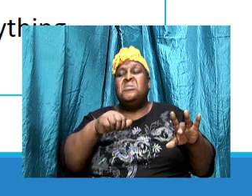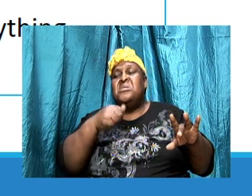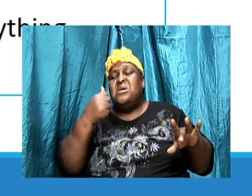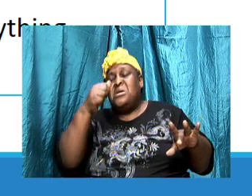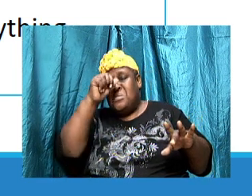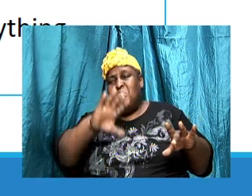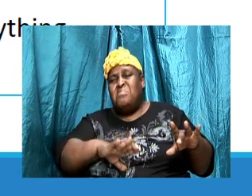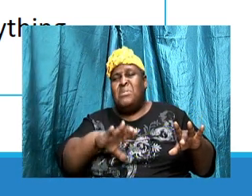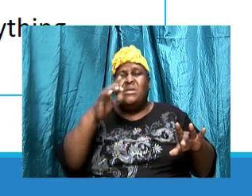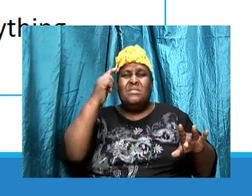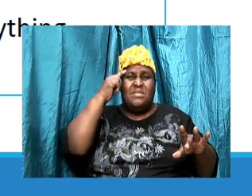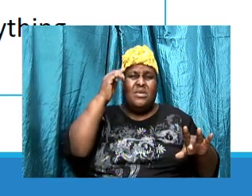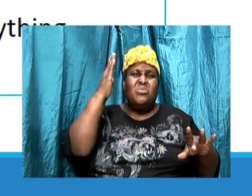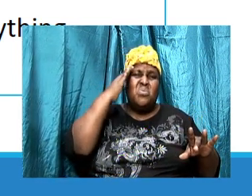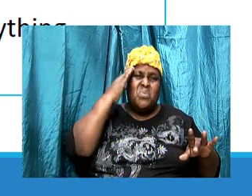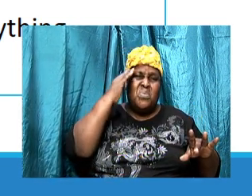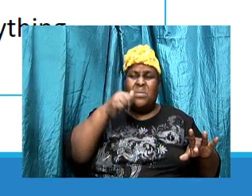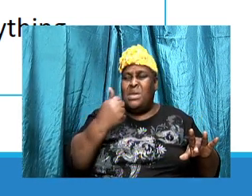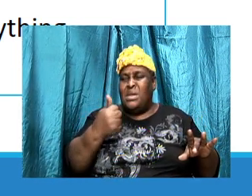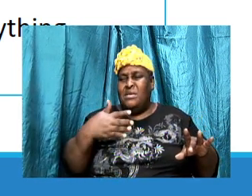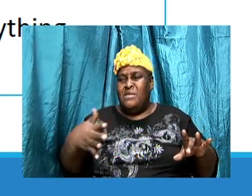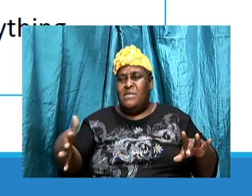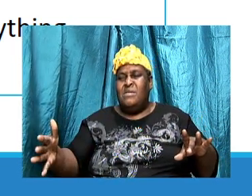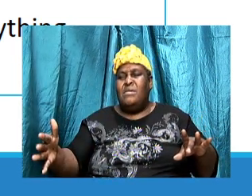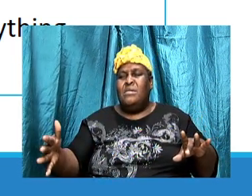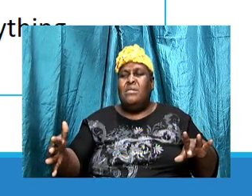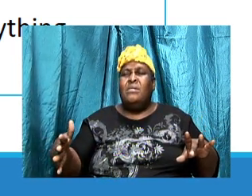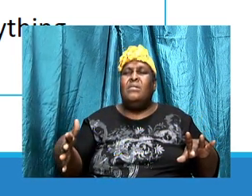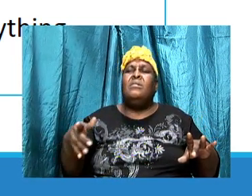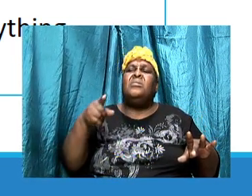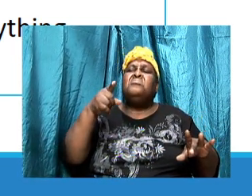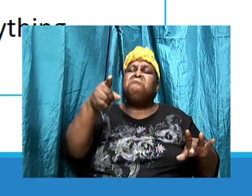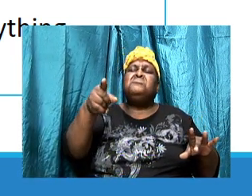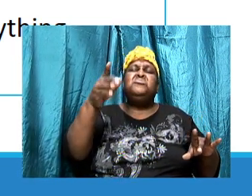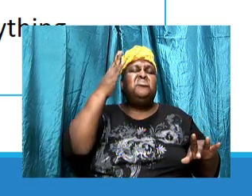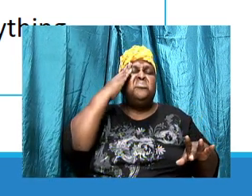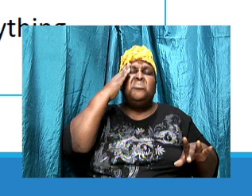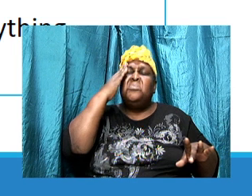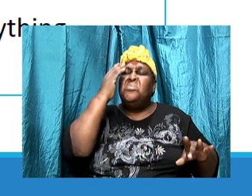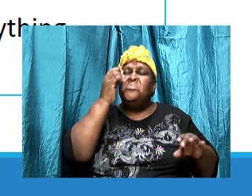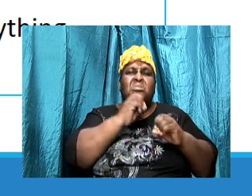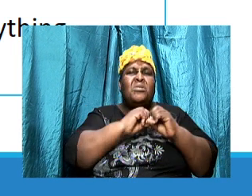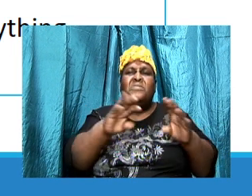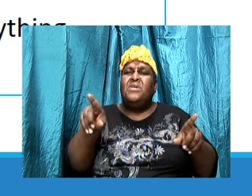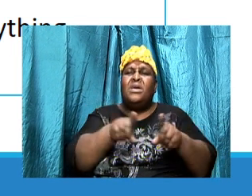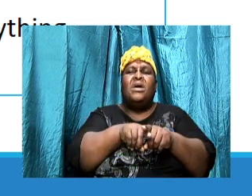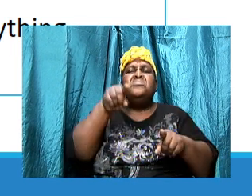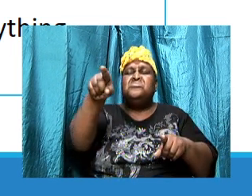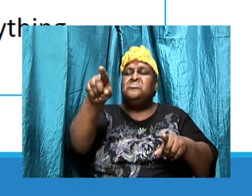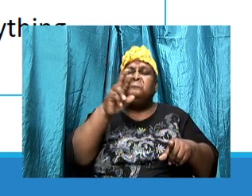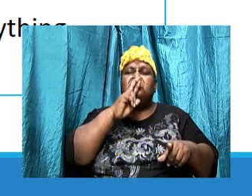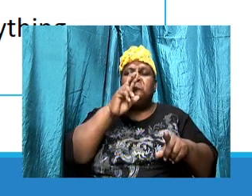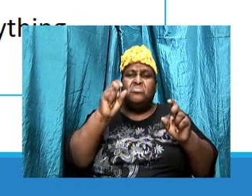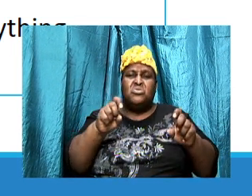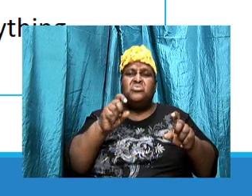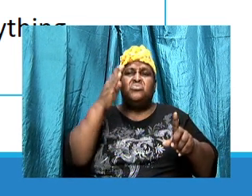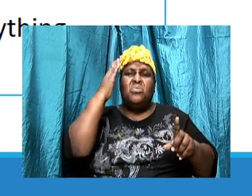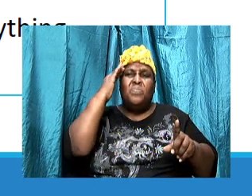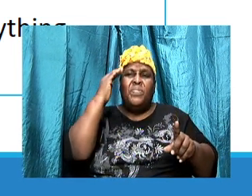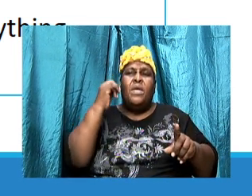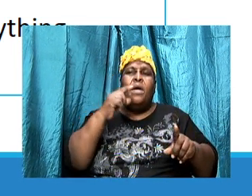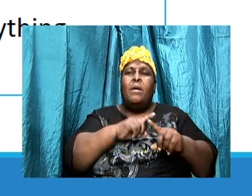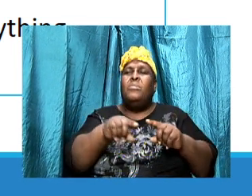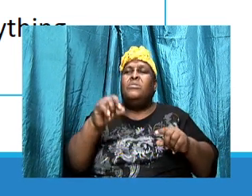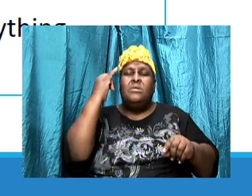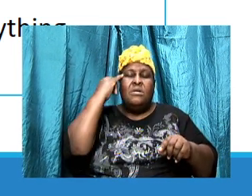that he knoweth anything, he knoweth nothing as he ought to know. But if any man